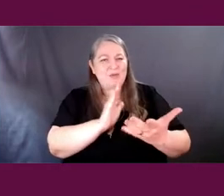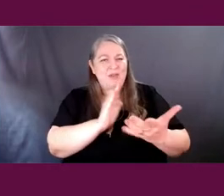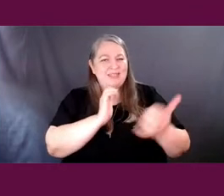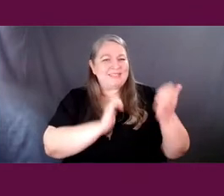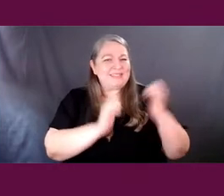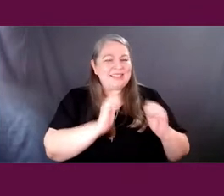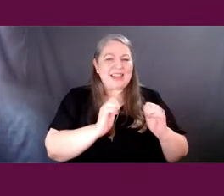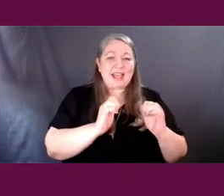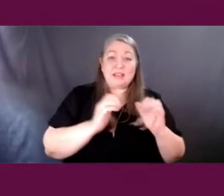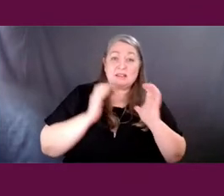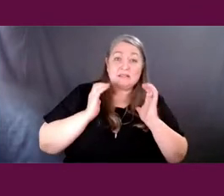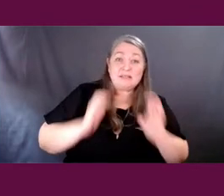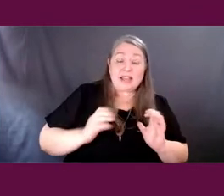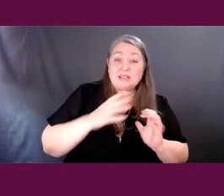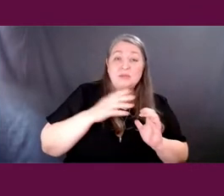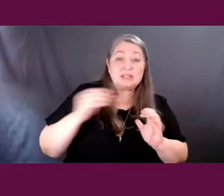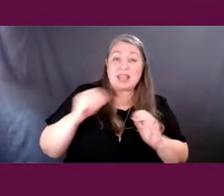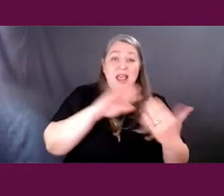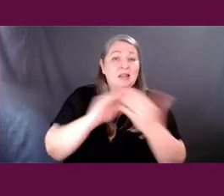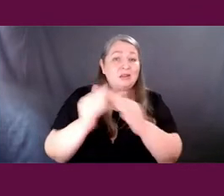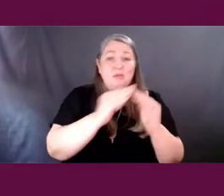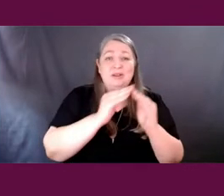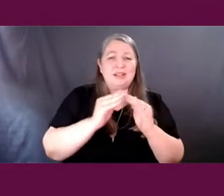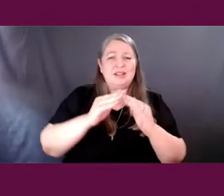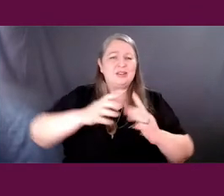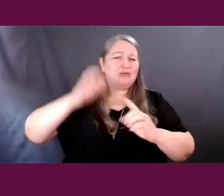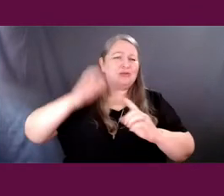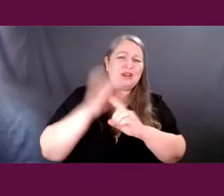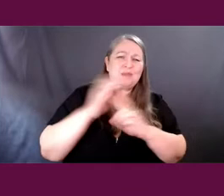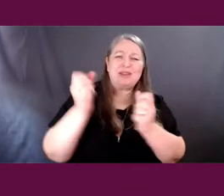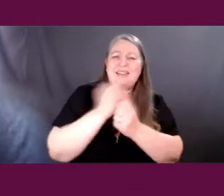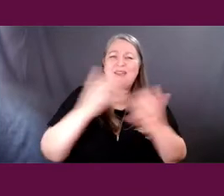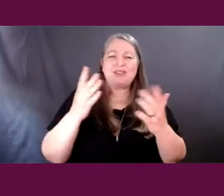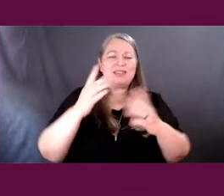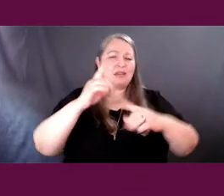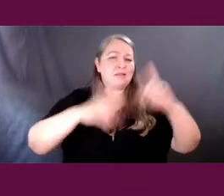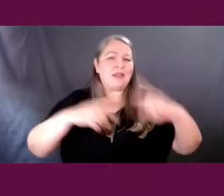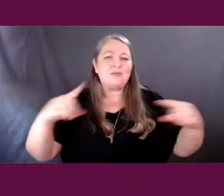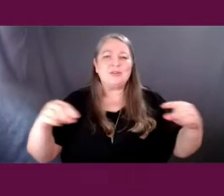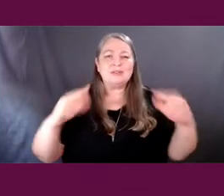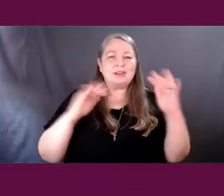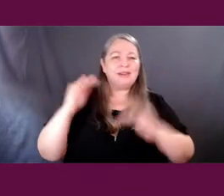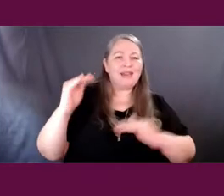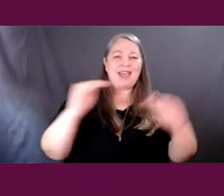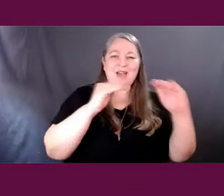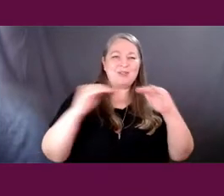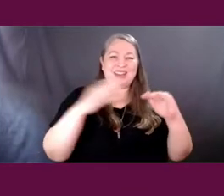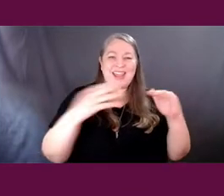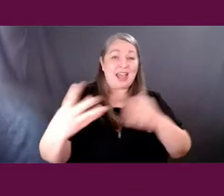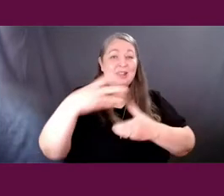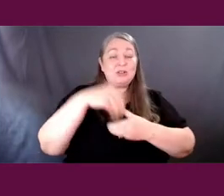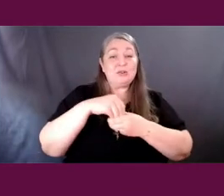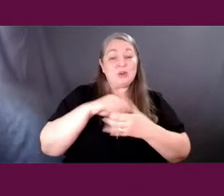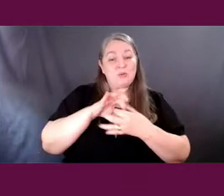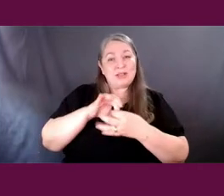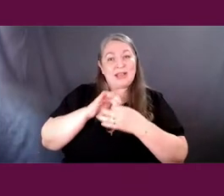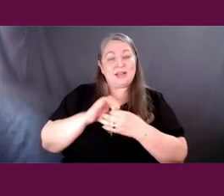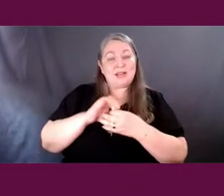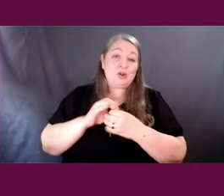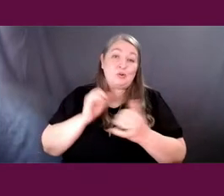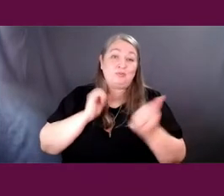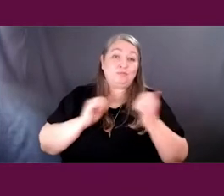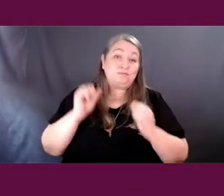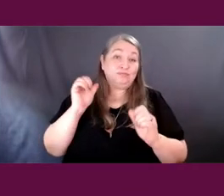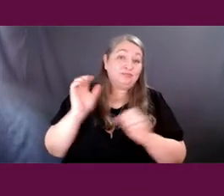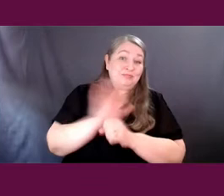to champion and explore all things diversity, equity, and inclusion in the entertainment industry. Today, in